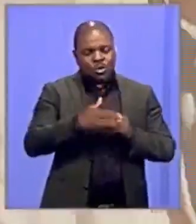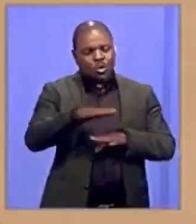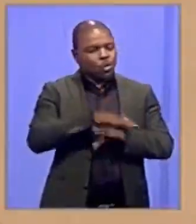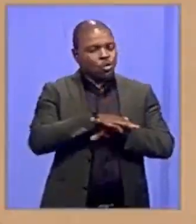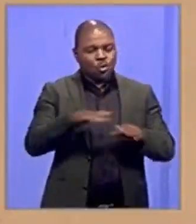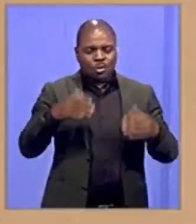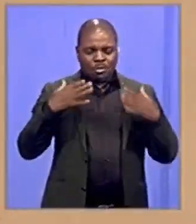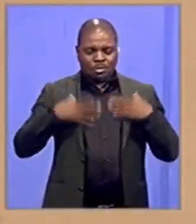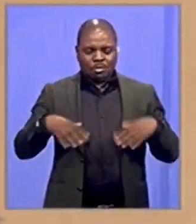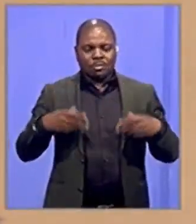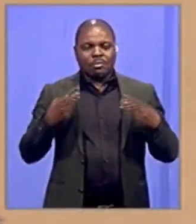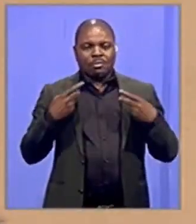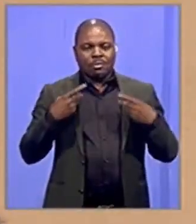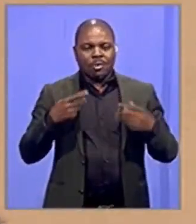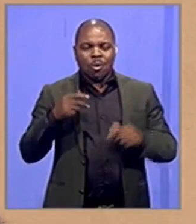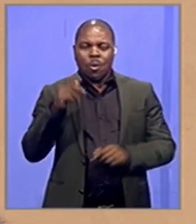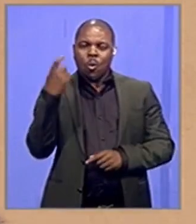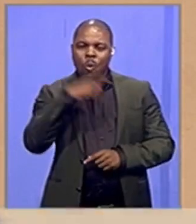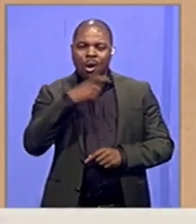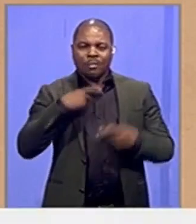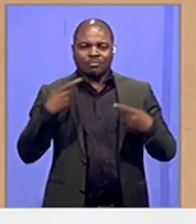tshweu. Tate,